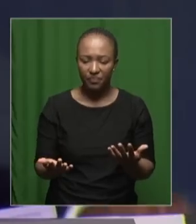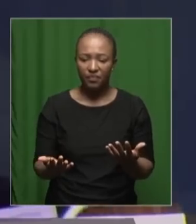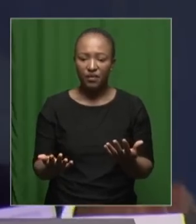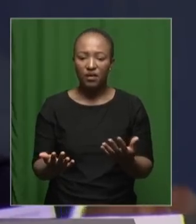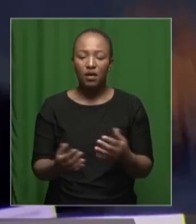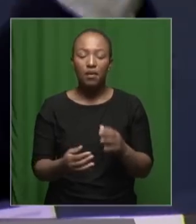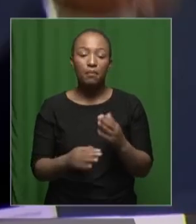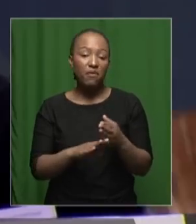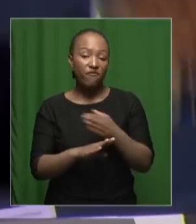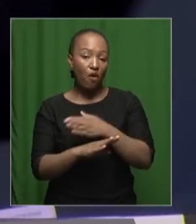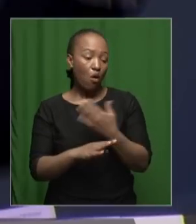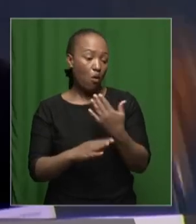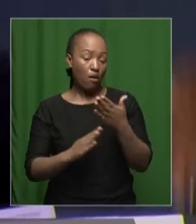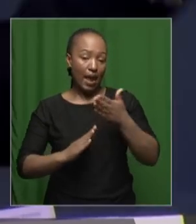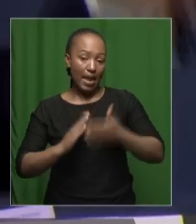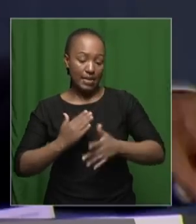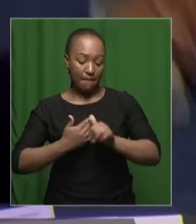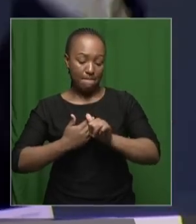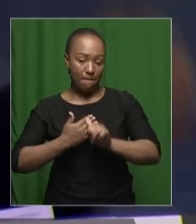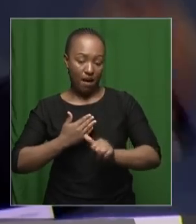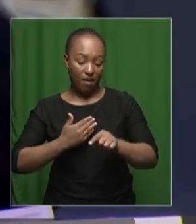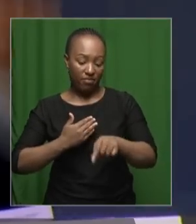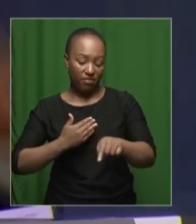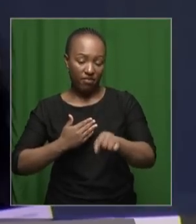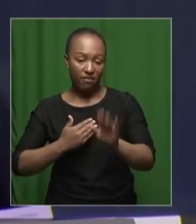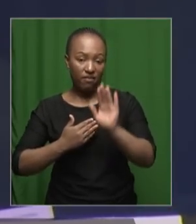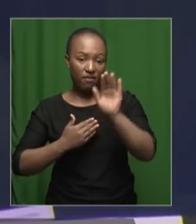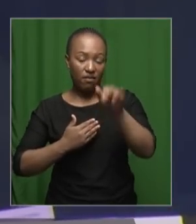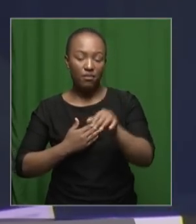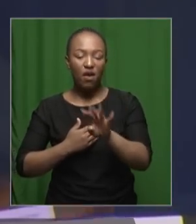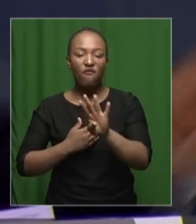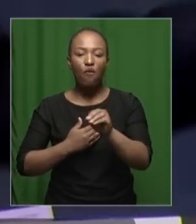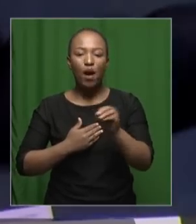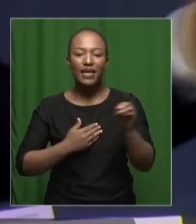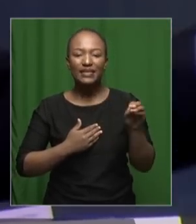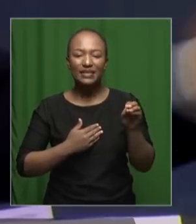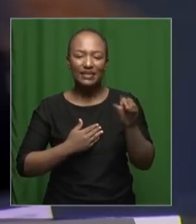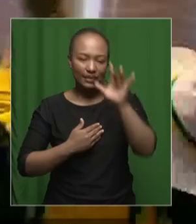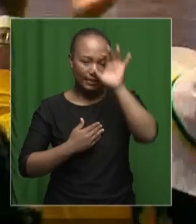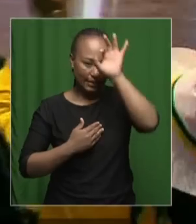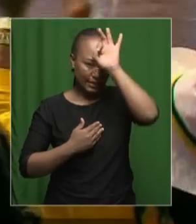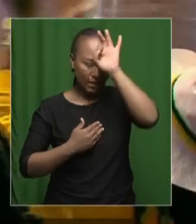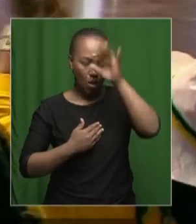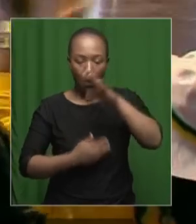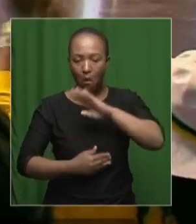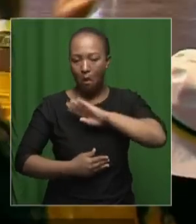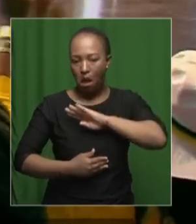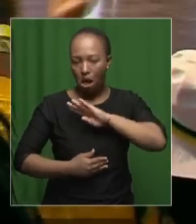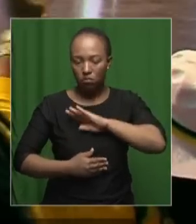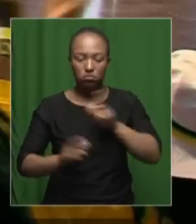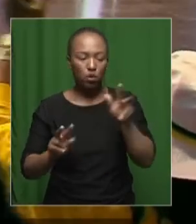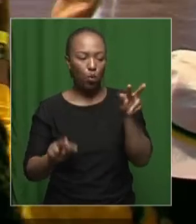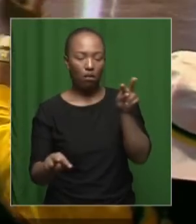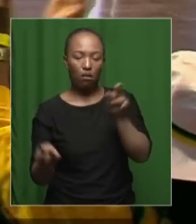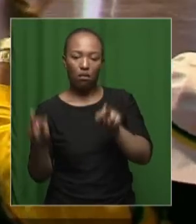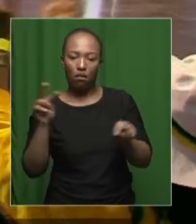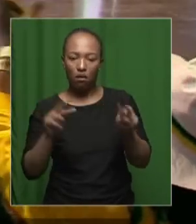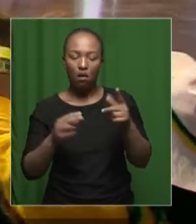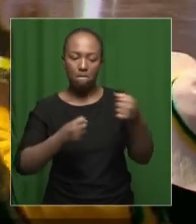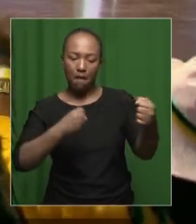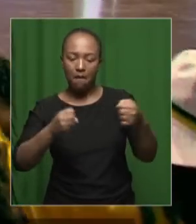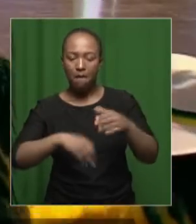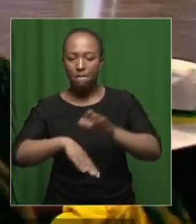of next month, we'll be introducing 400 extra border guards. So there's no problem, issue of not